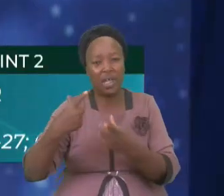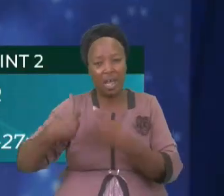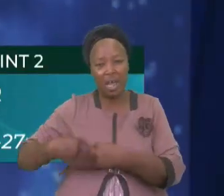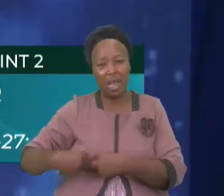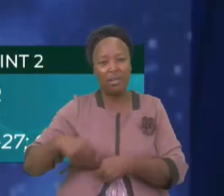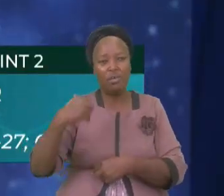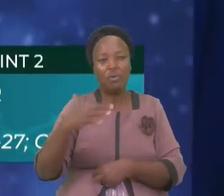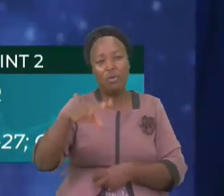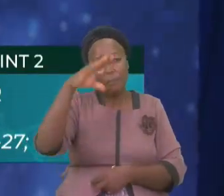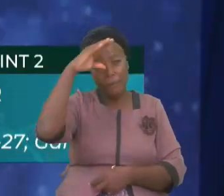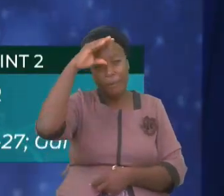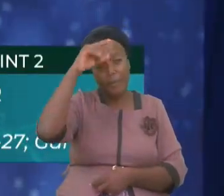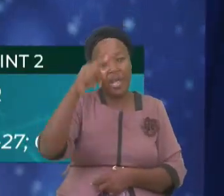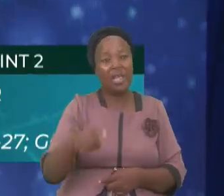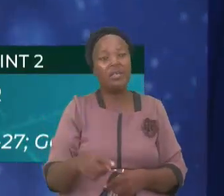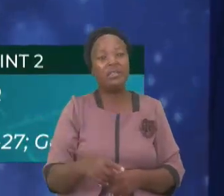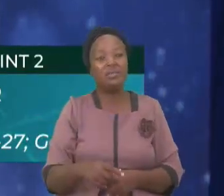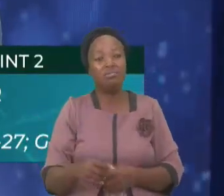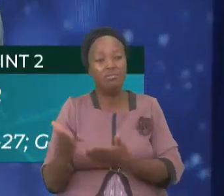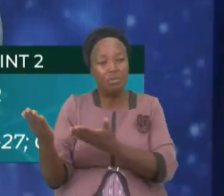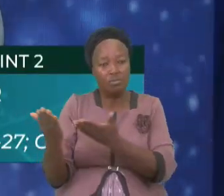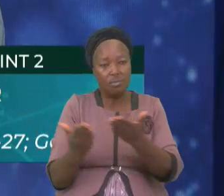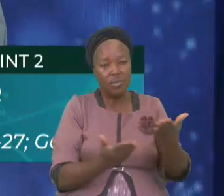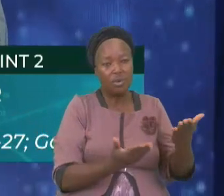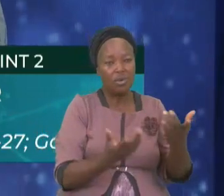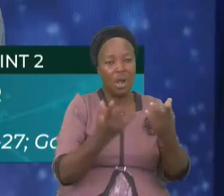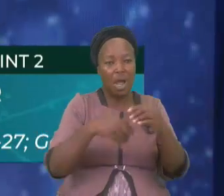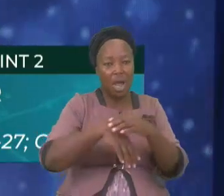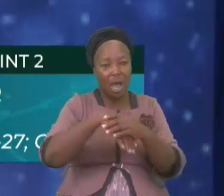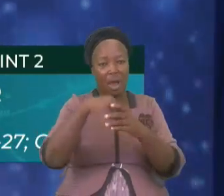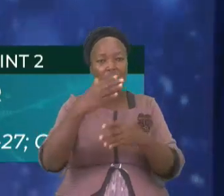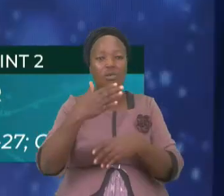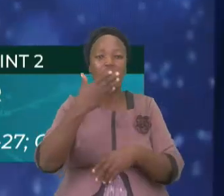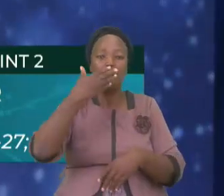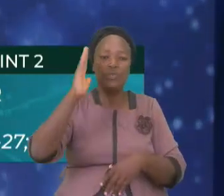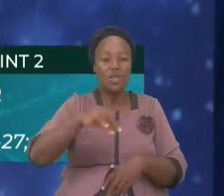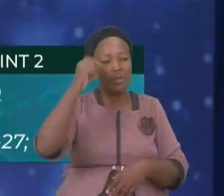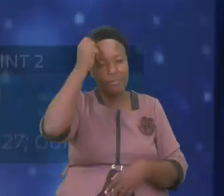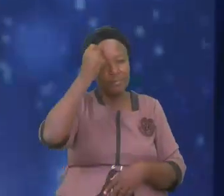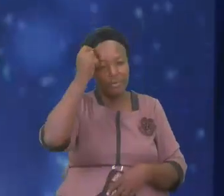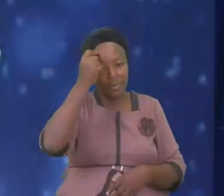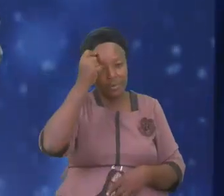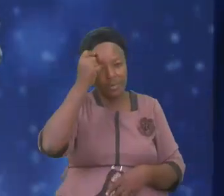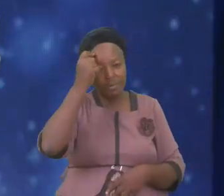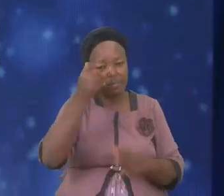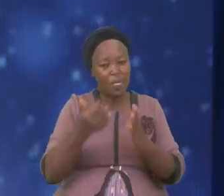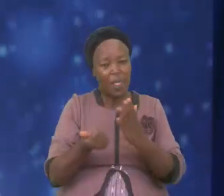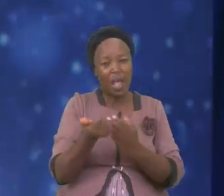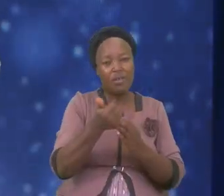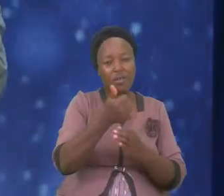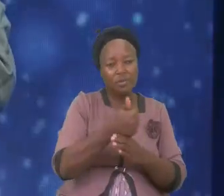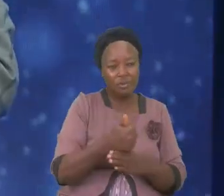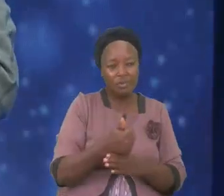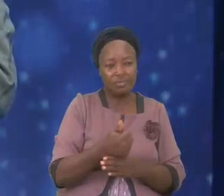thoughts, adulteries, fornications, murders, verse 22,